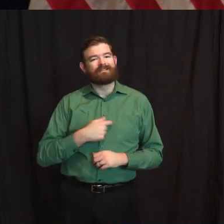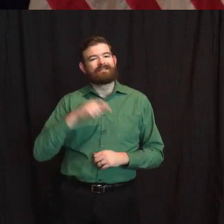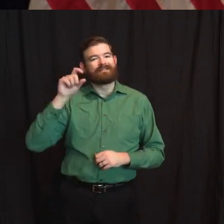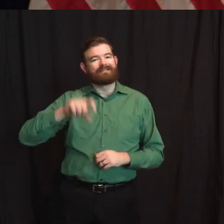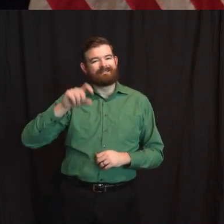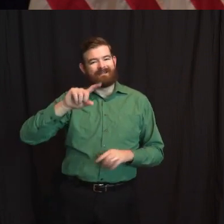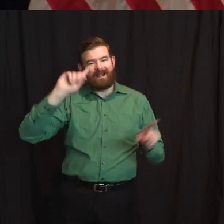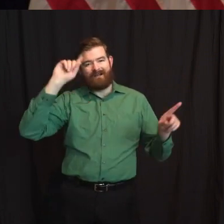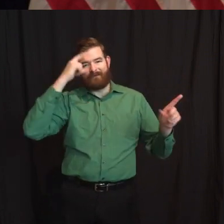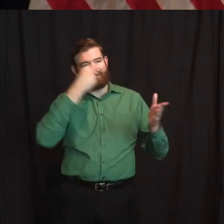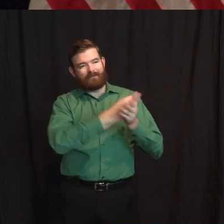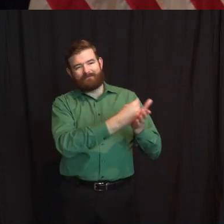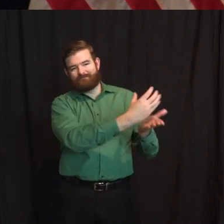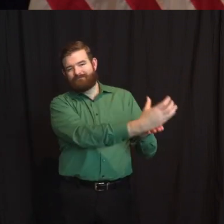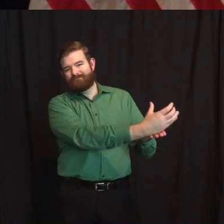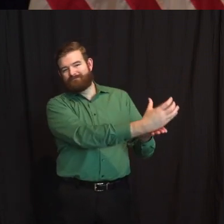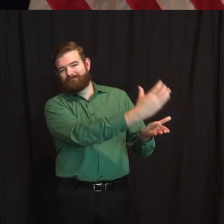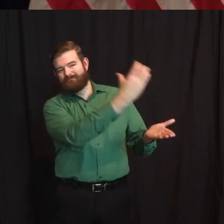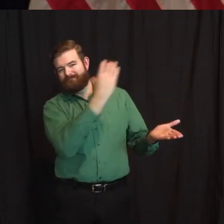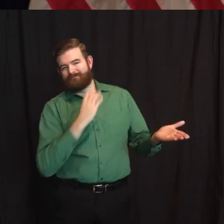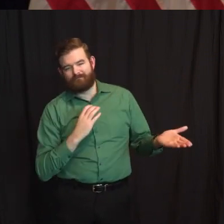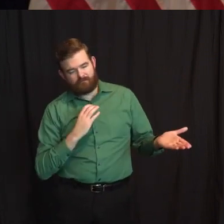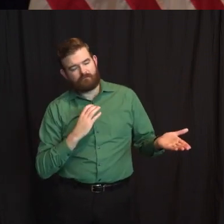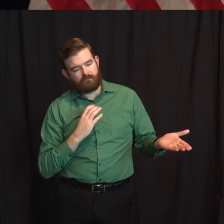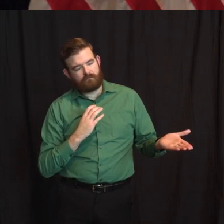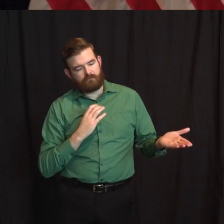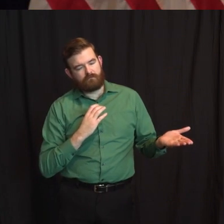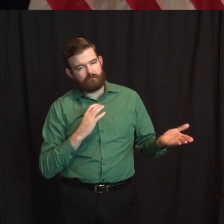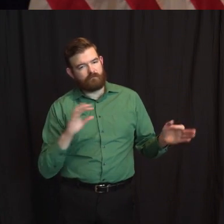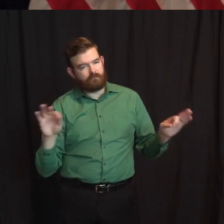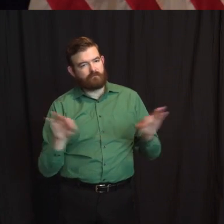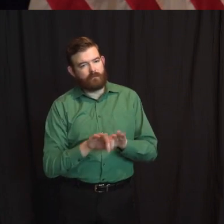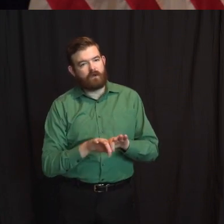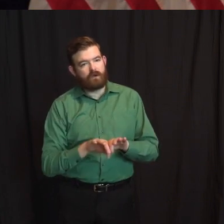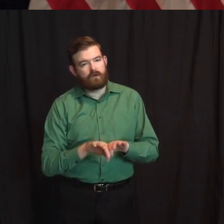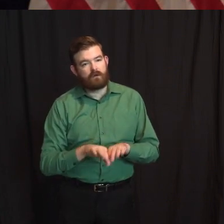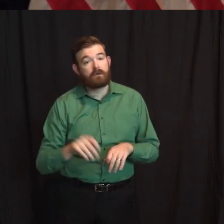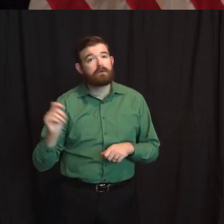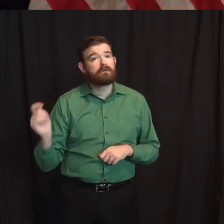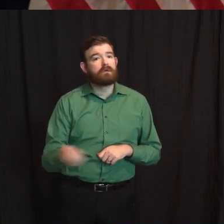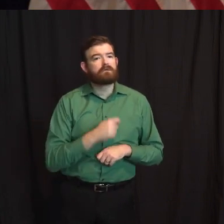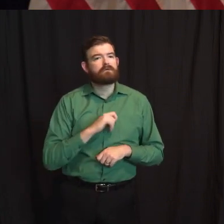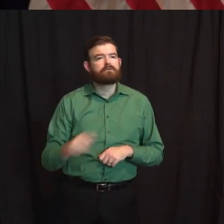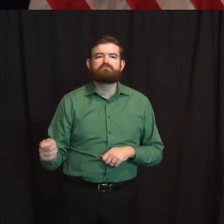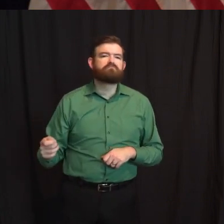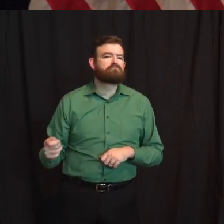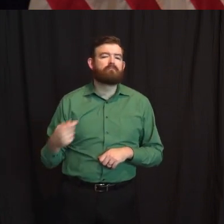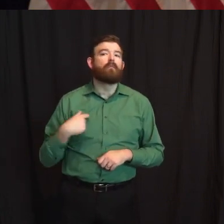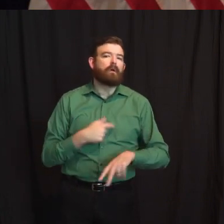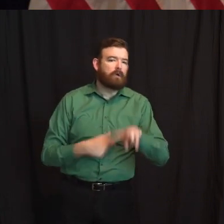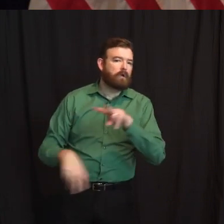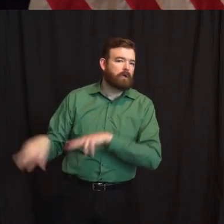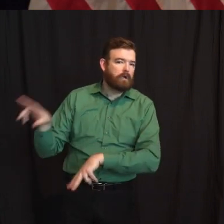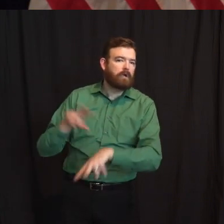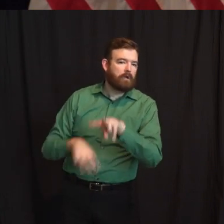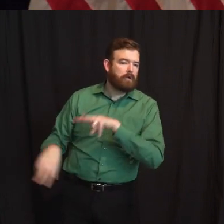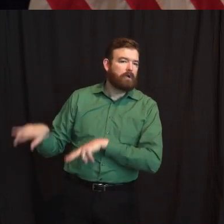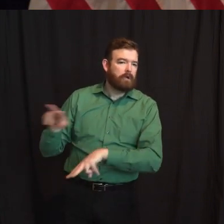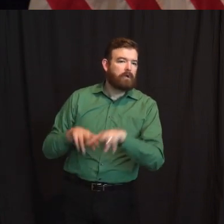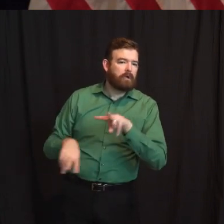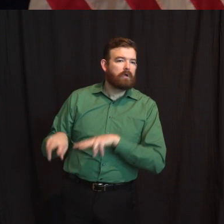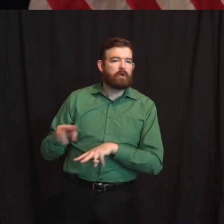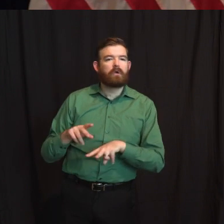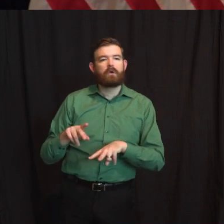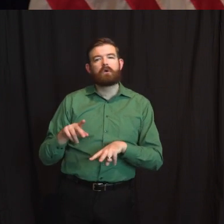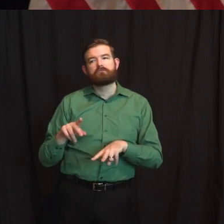point I want to keep making. Nothing new on tennis, but we're looking at that. That's something that we are monitoring along with a few other steps. And